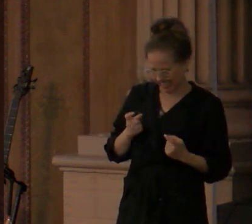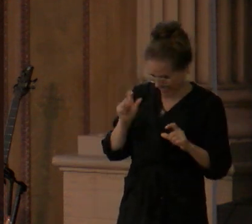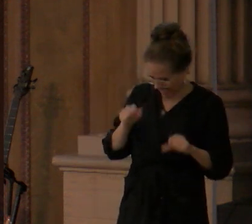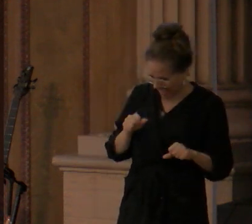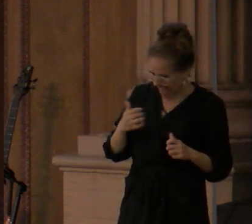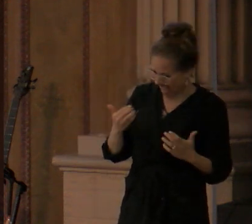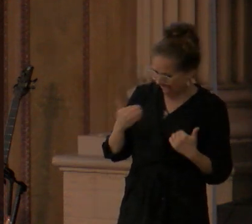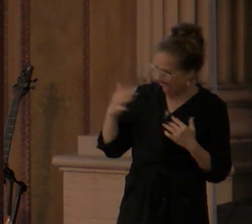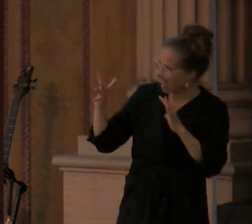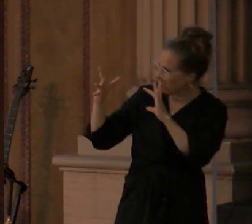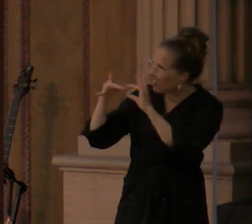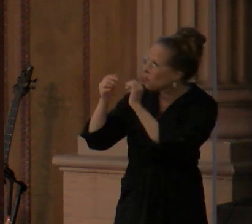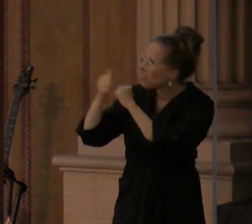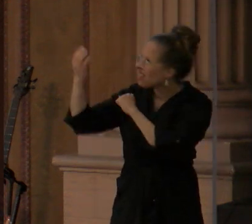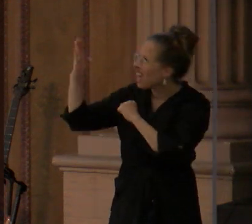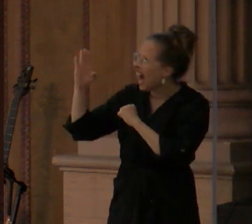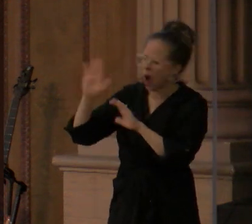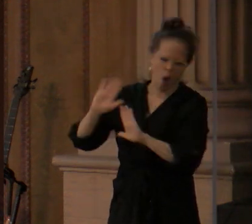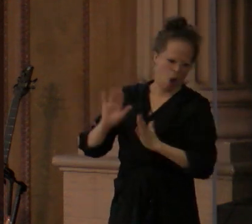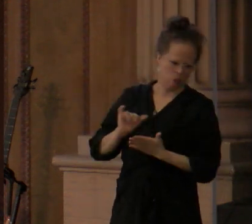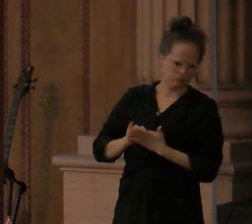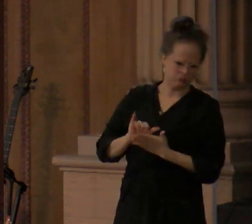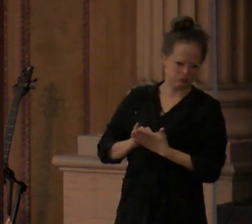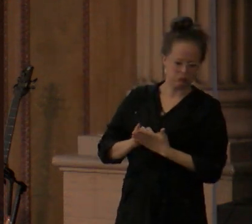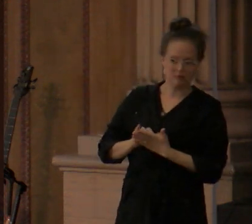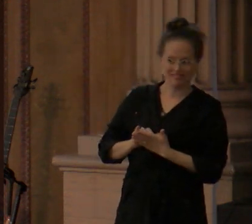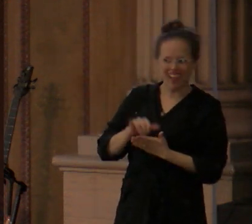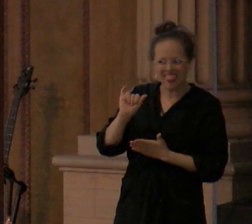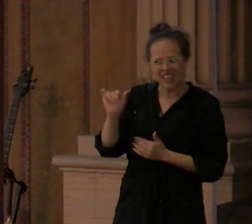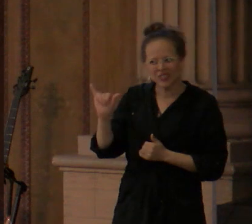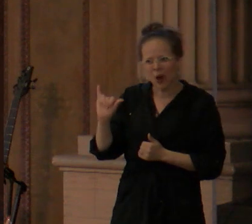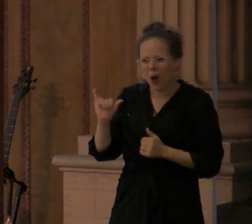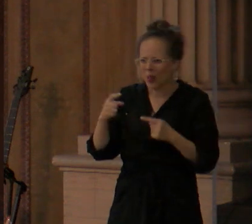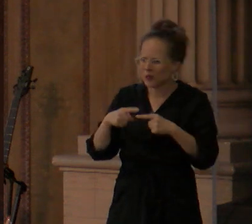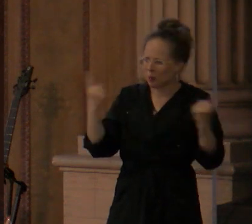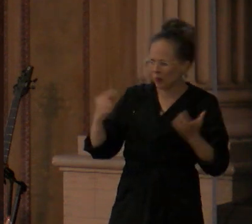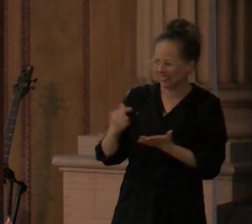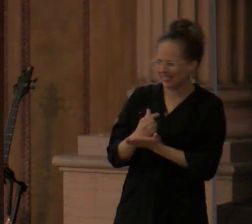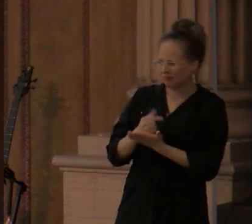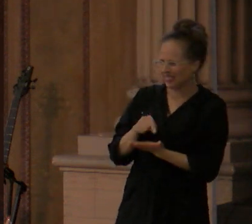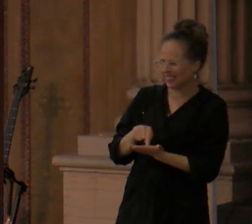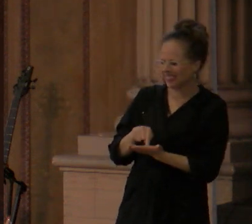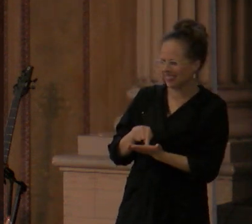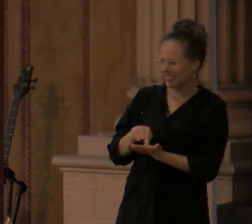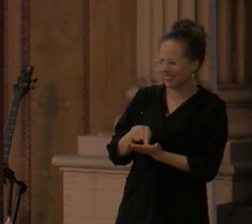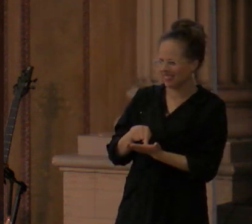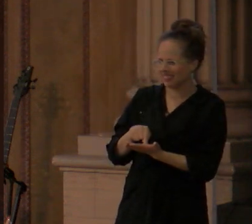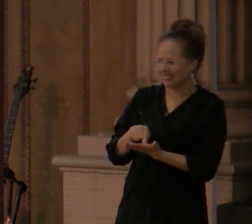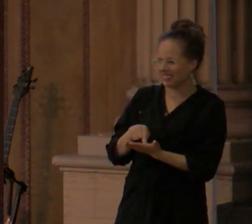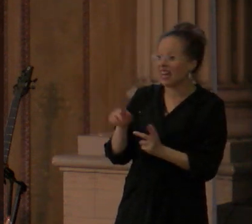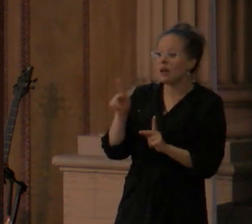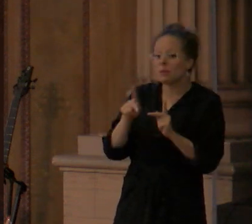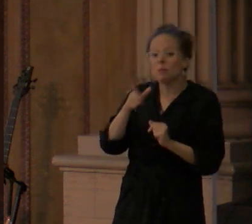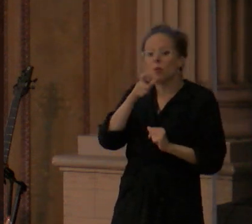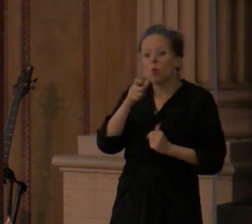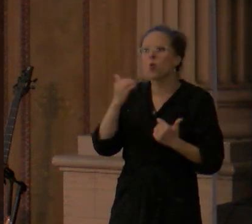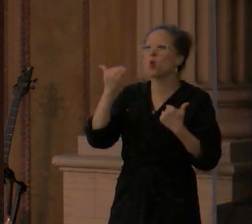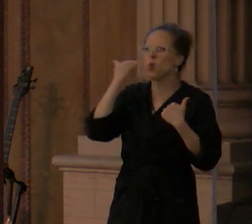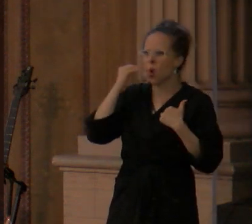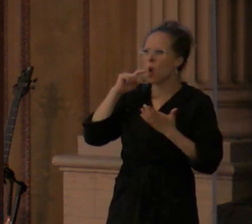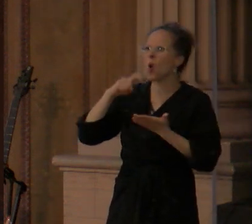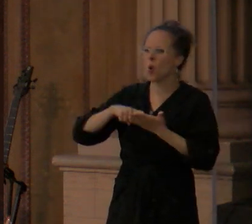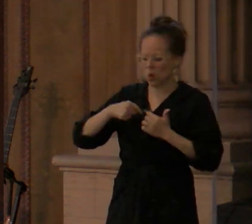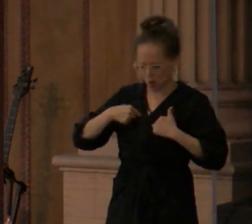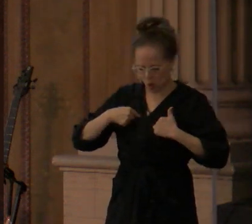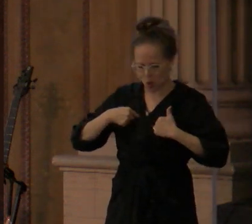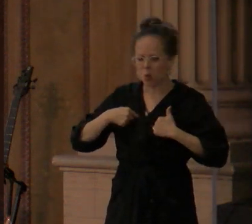that misses the fundamental message of Christianity altogether as well. Because it's only those who know that they've sinned and acknowledge that they've sinned